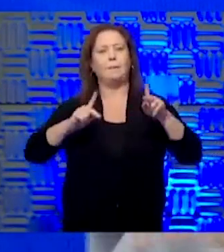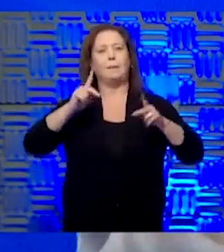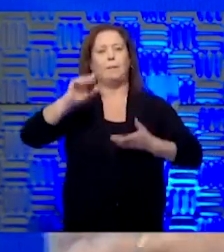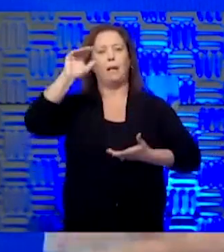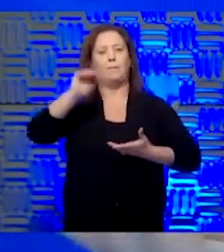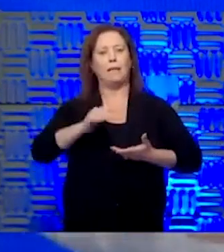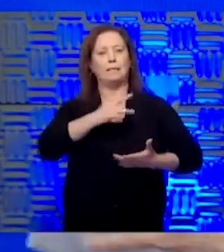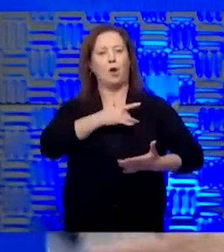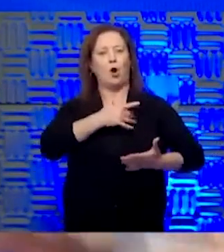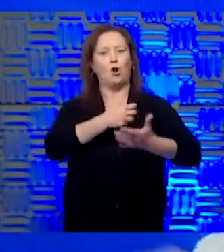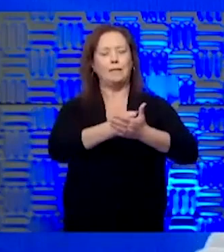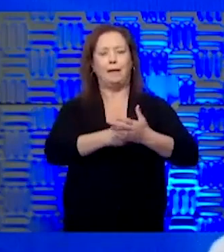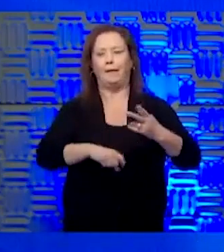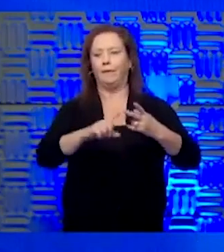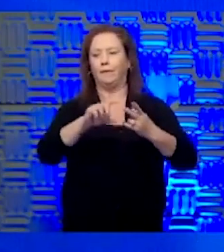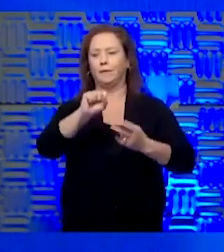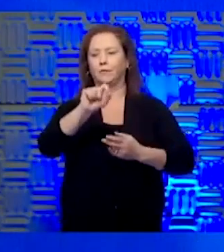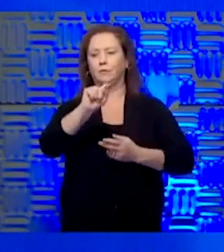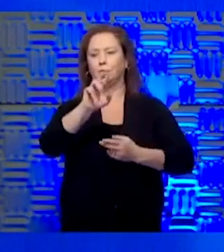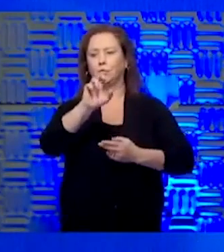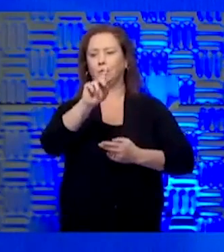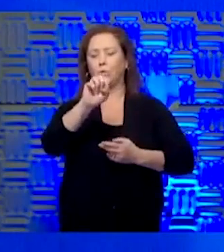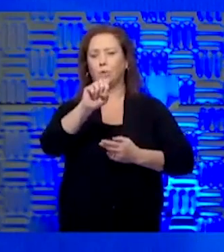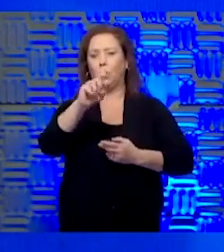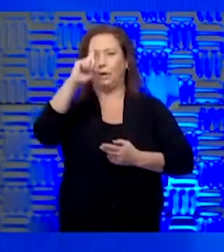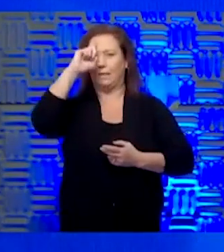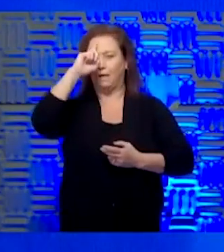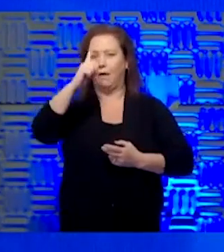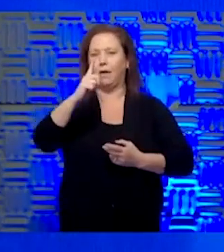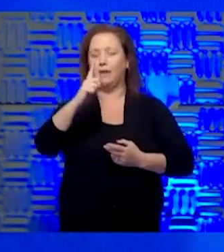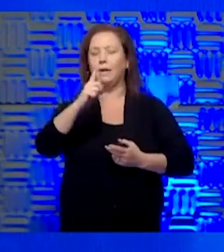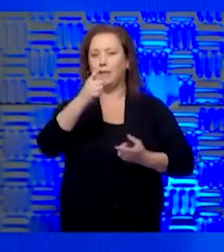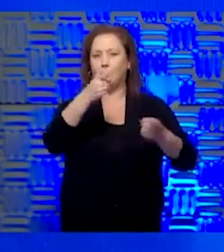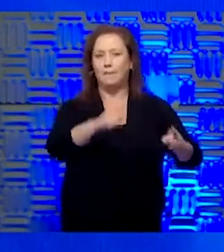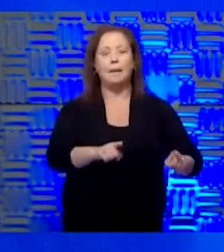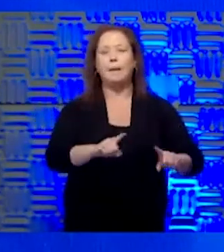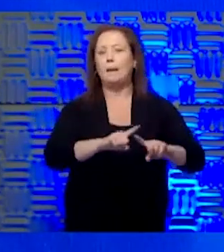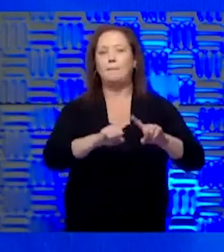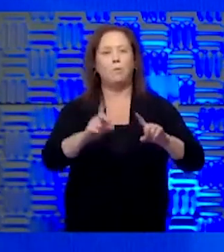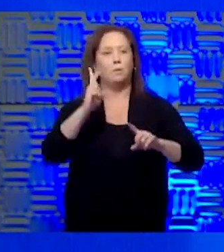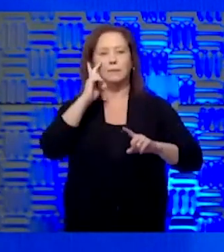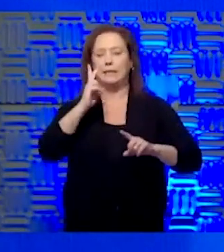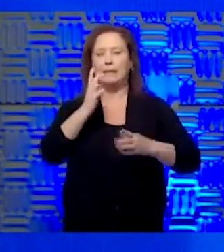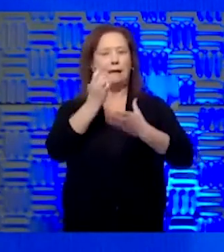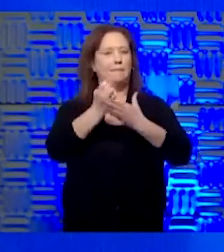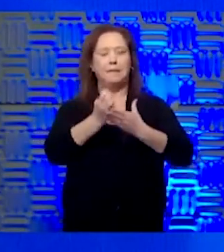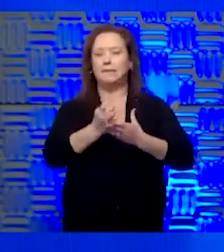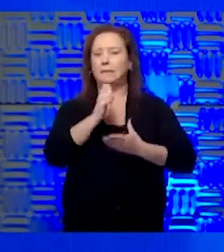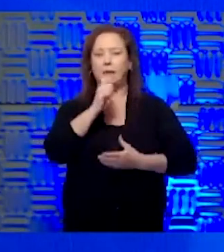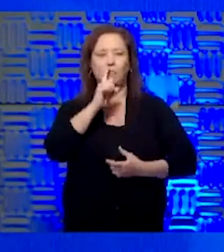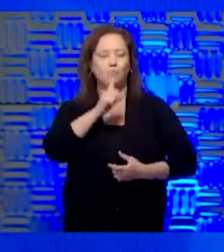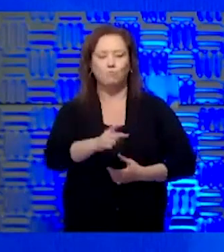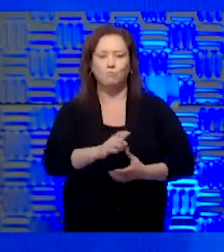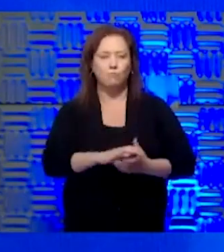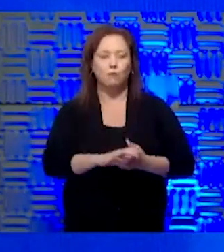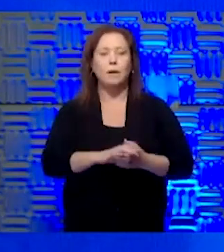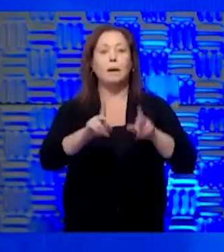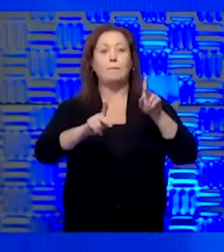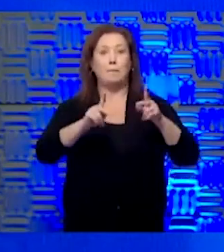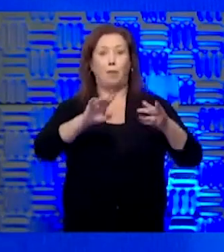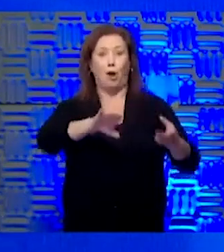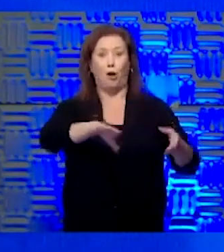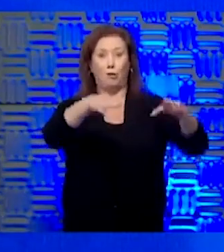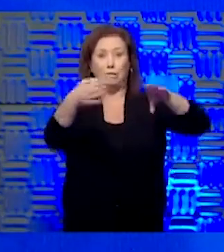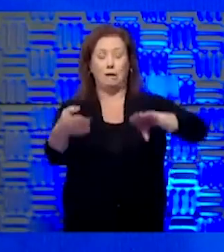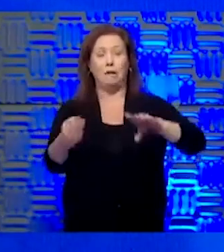heart attacks and strokes or whatever the health condition may be. What we're seeing, though, is emerging evidence that that's not the case, that in fact people are dying